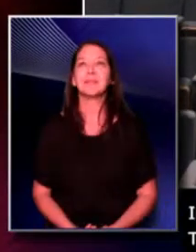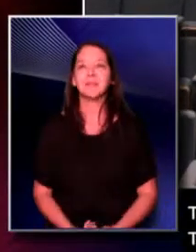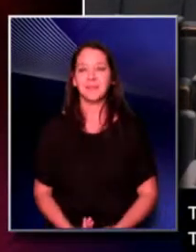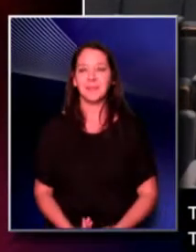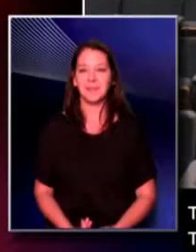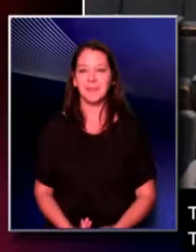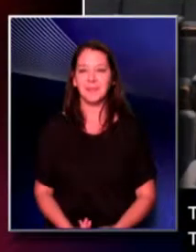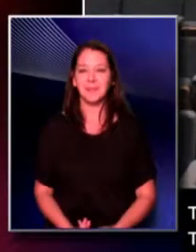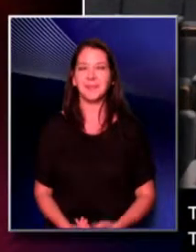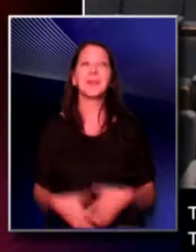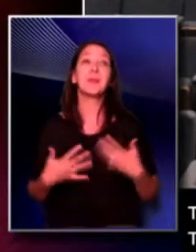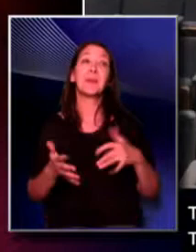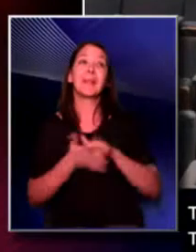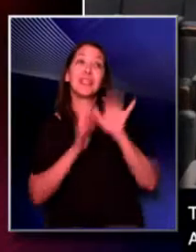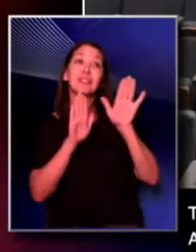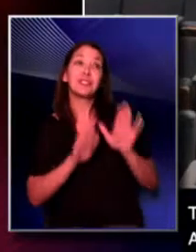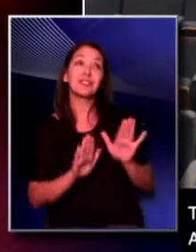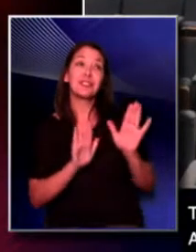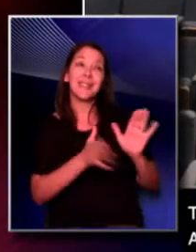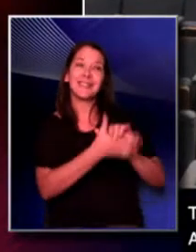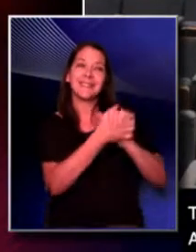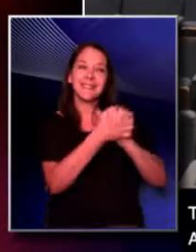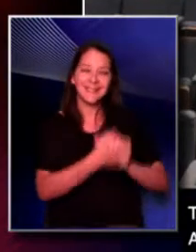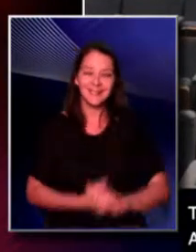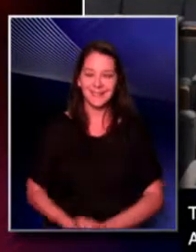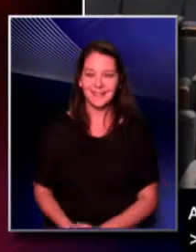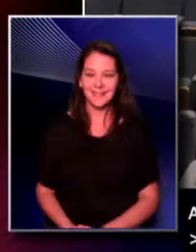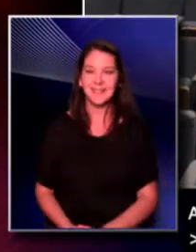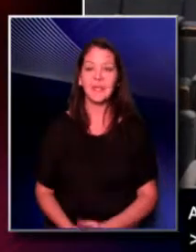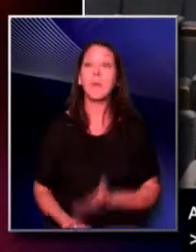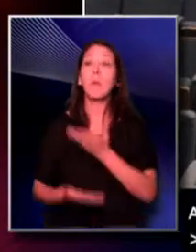That's great. Congratulations. Any other questions for?